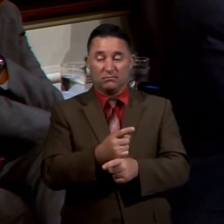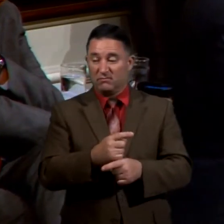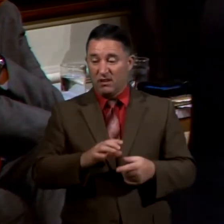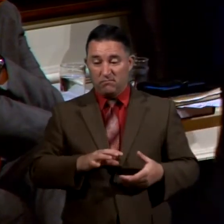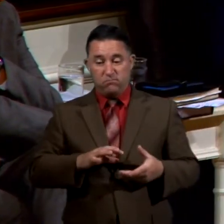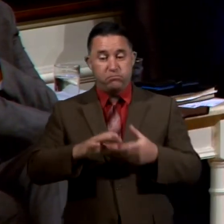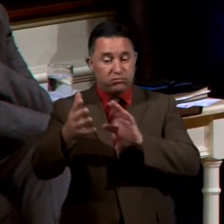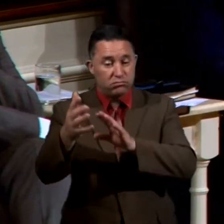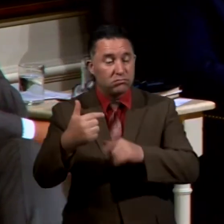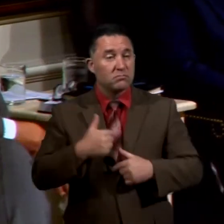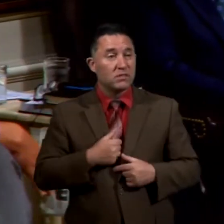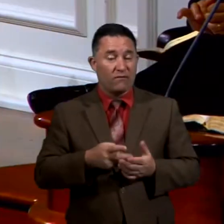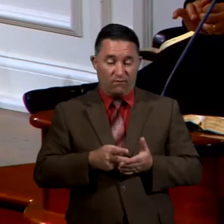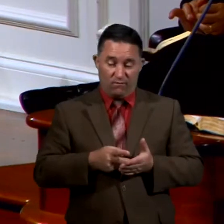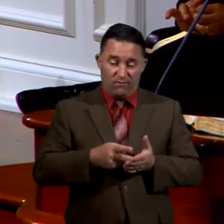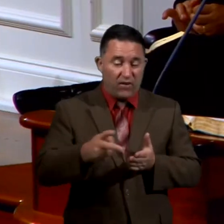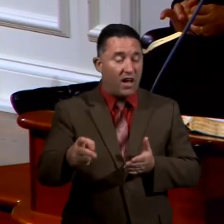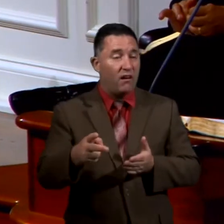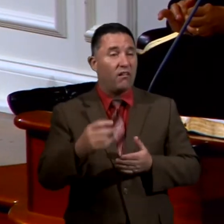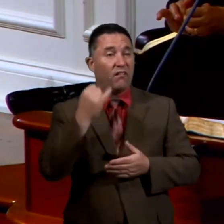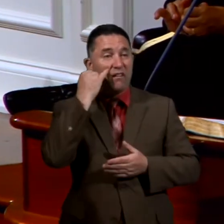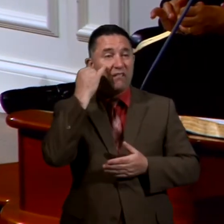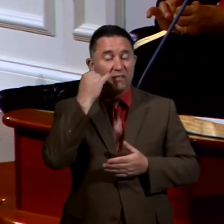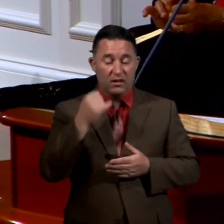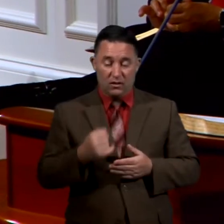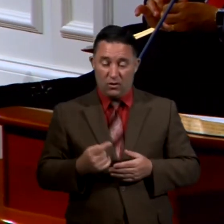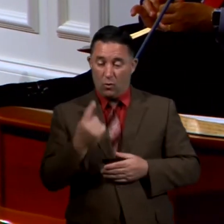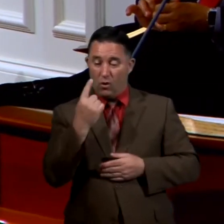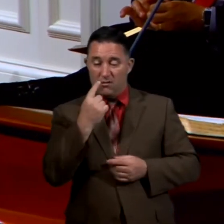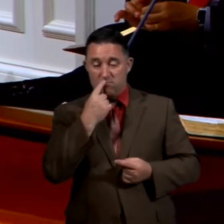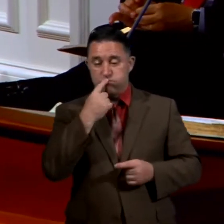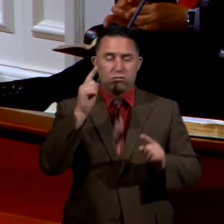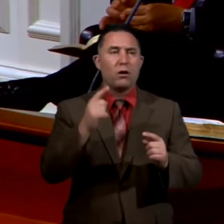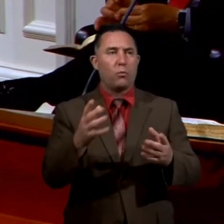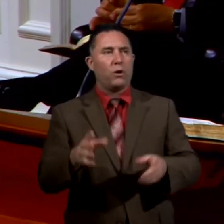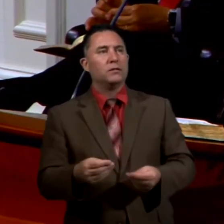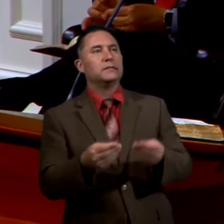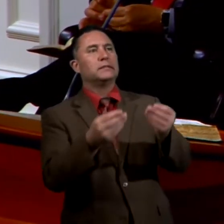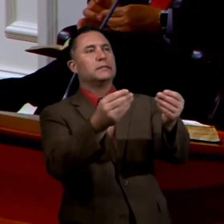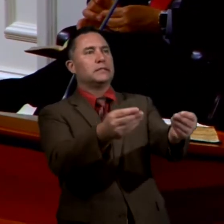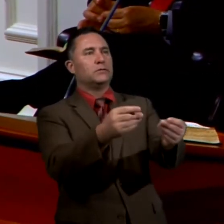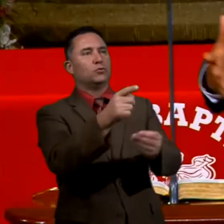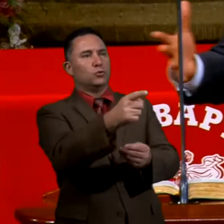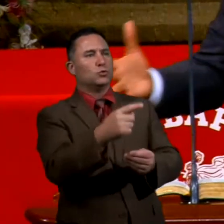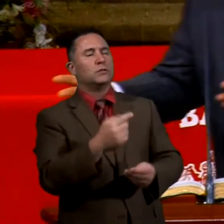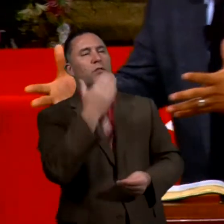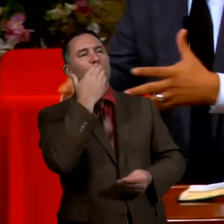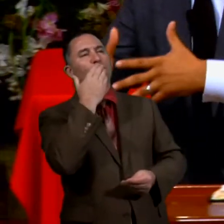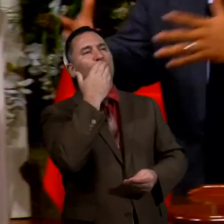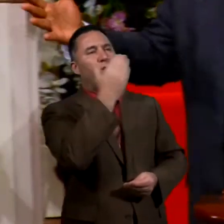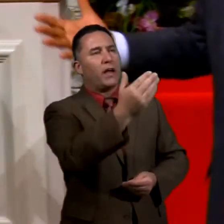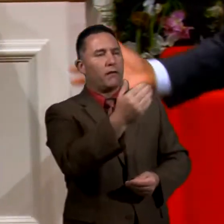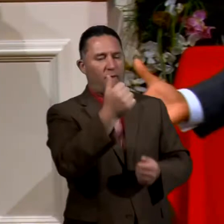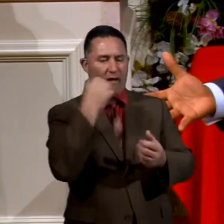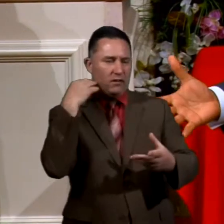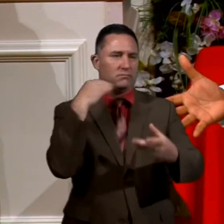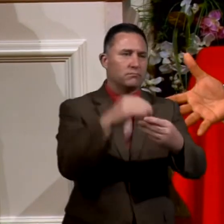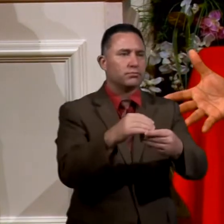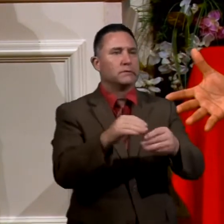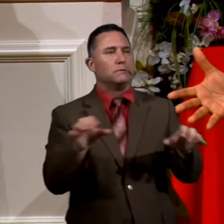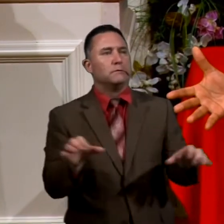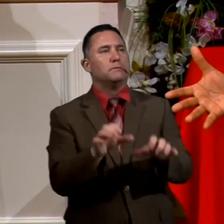up, if I fail, if this is the one thing that I get to do, I want to give it to you. And I want to say thank you for everything you've done."